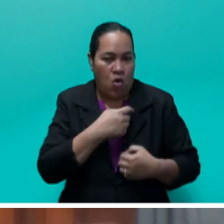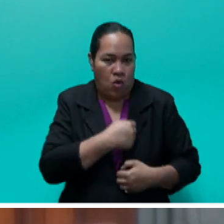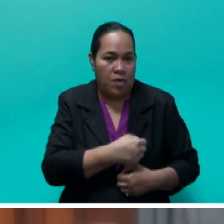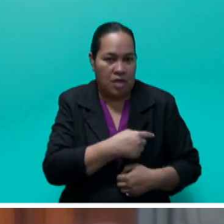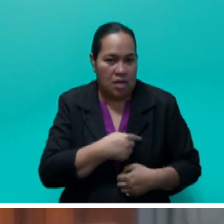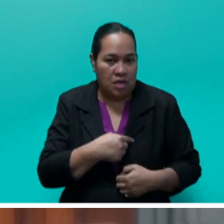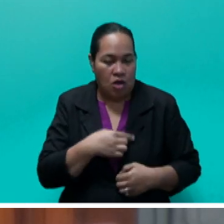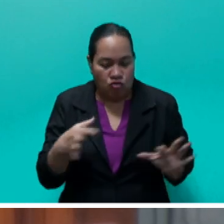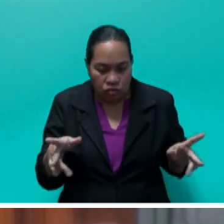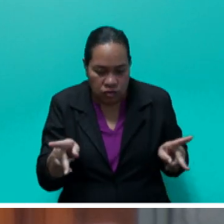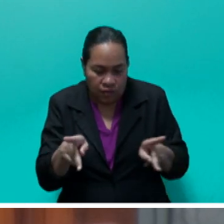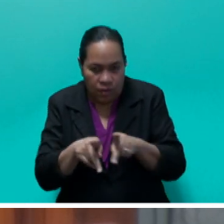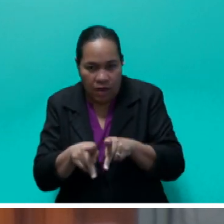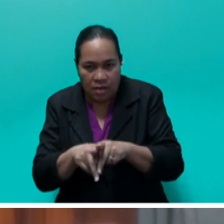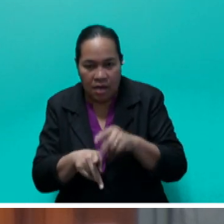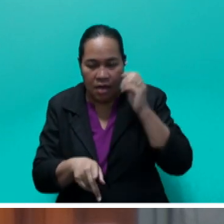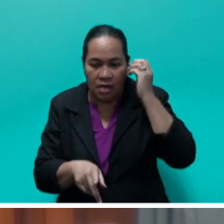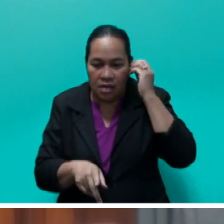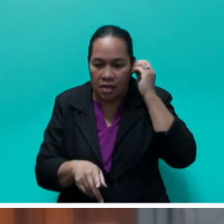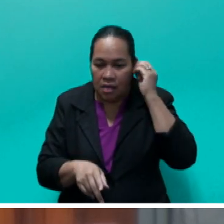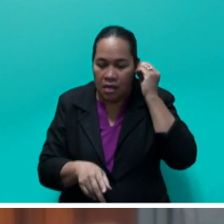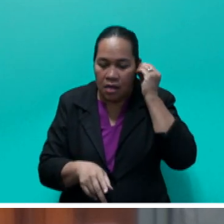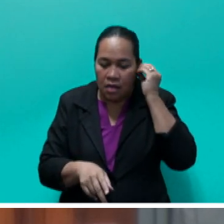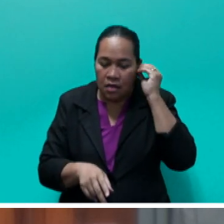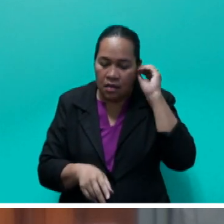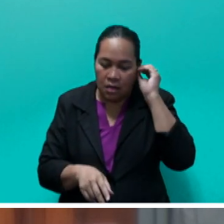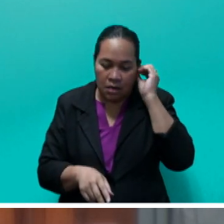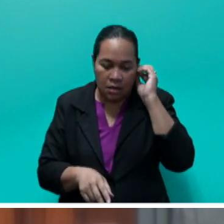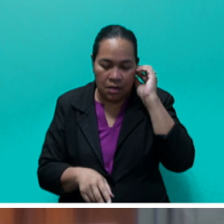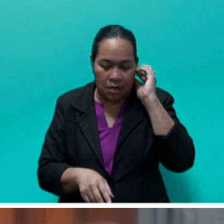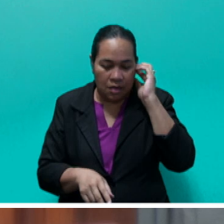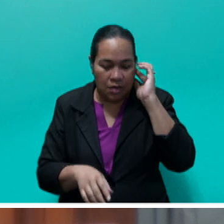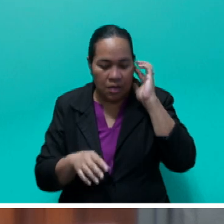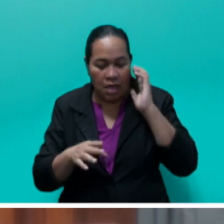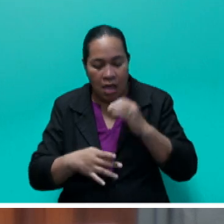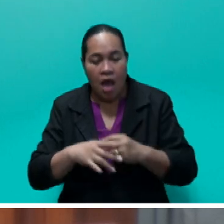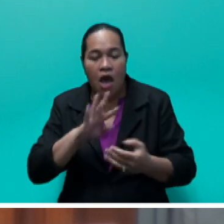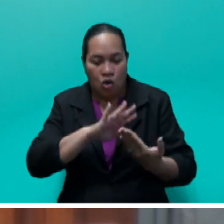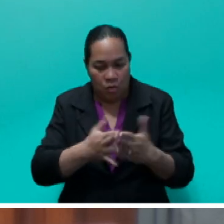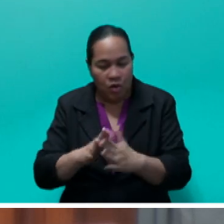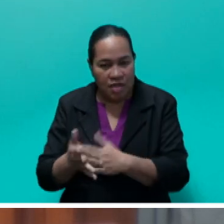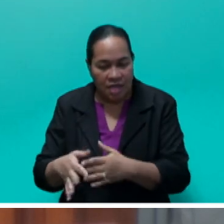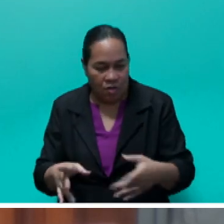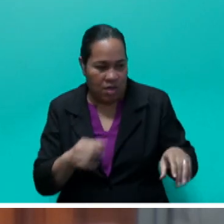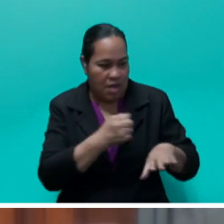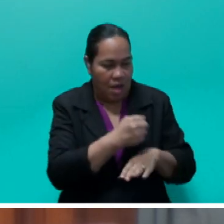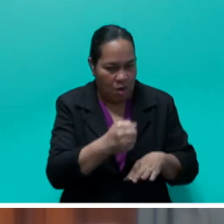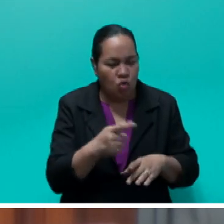positive relationship with our communities who are rely on government for technical support towards